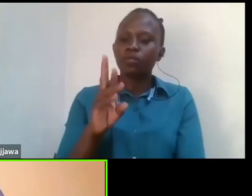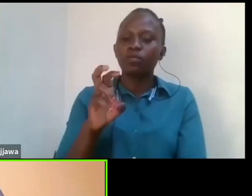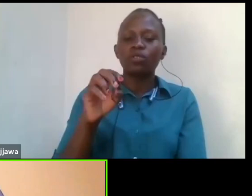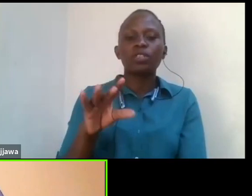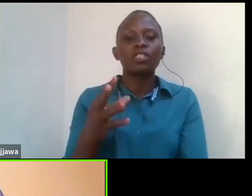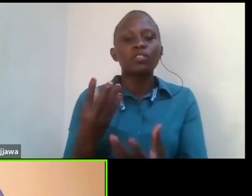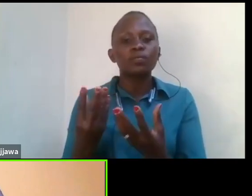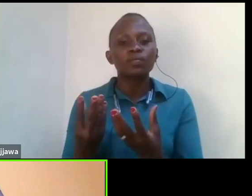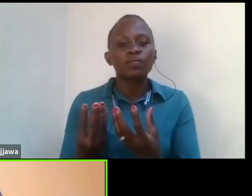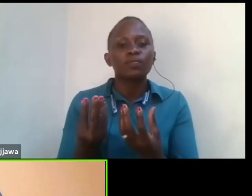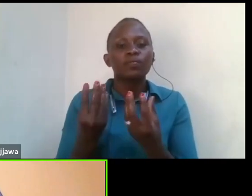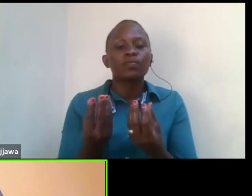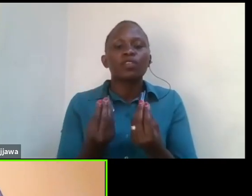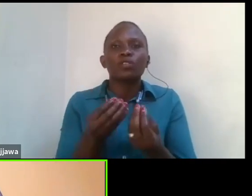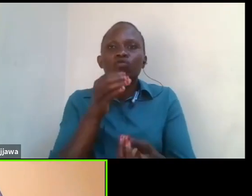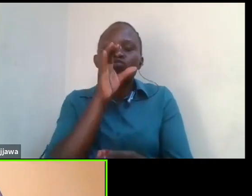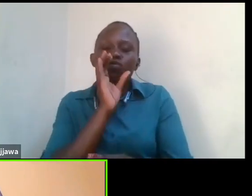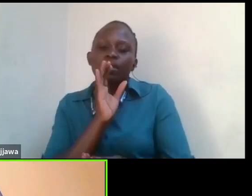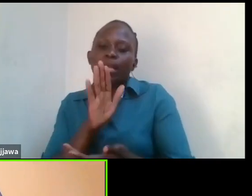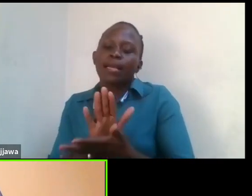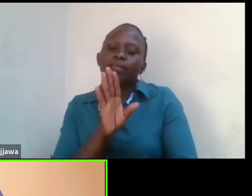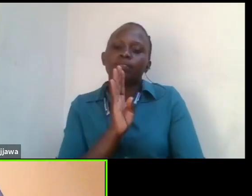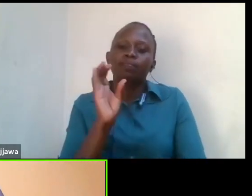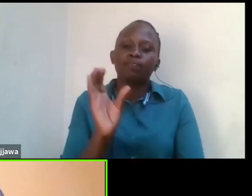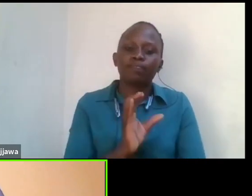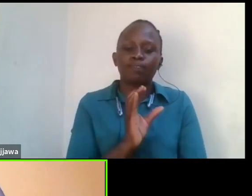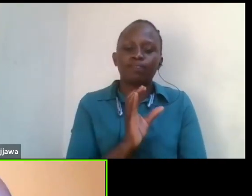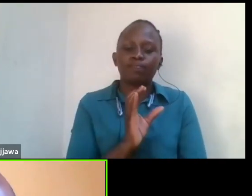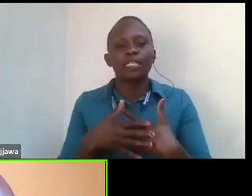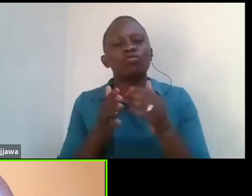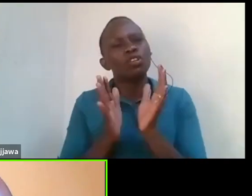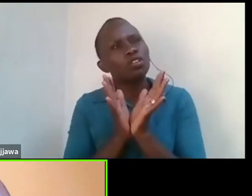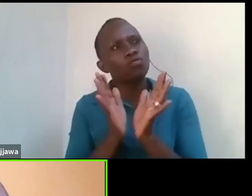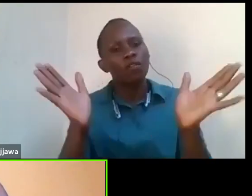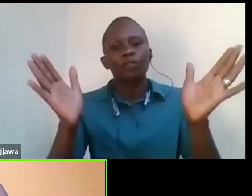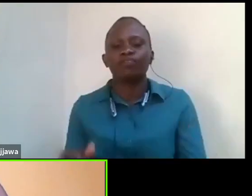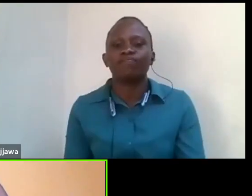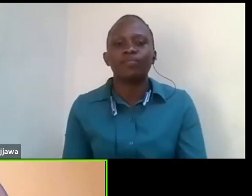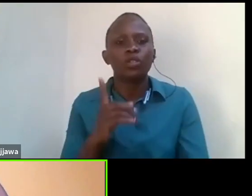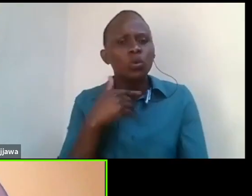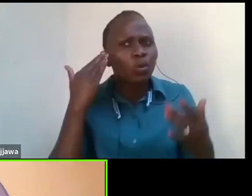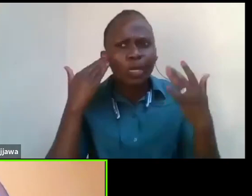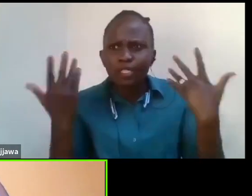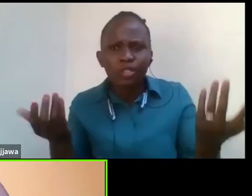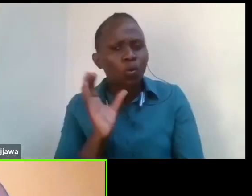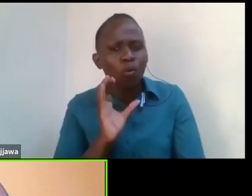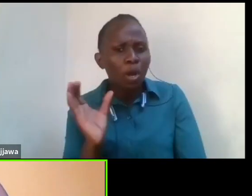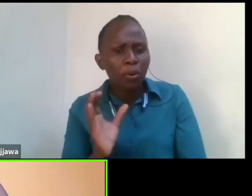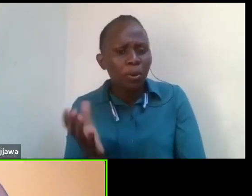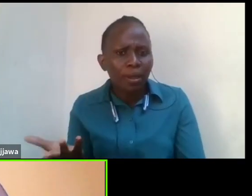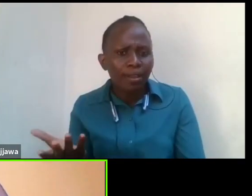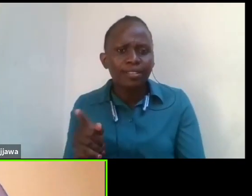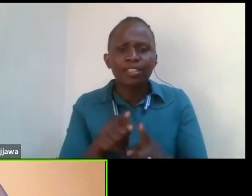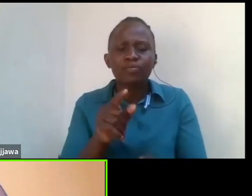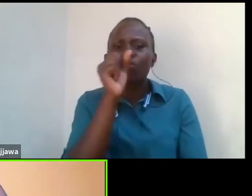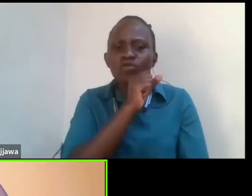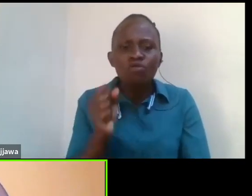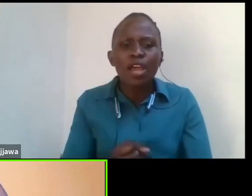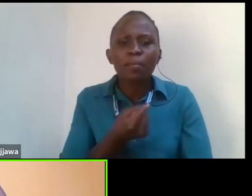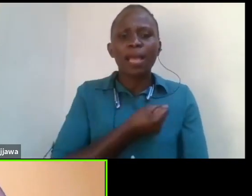in the soft drinks and the beverage industry globally. I mean, who doesn't know Coca-Cola? Even your grandmother in the